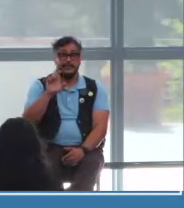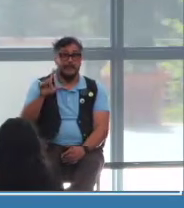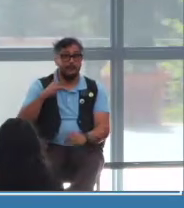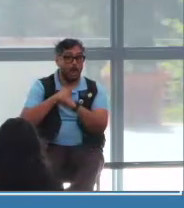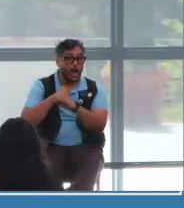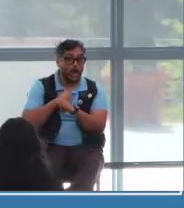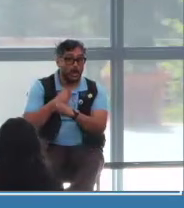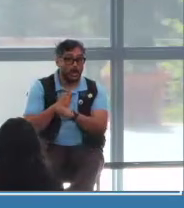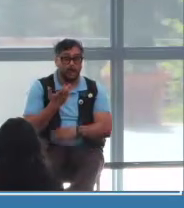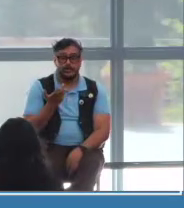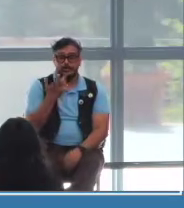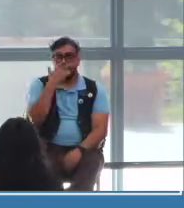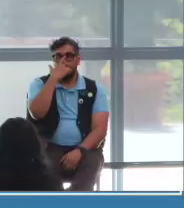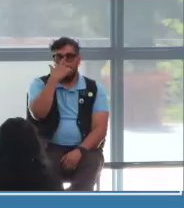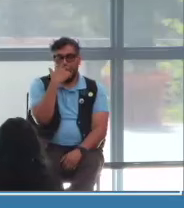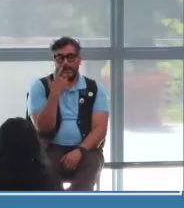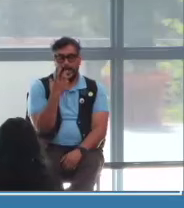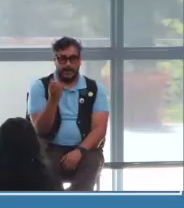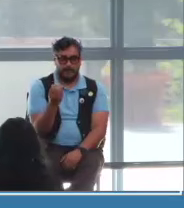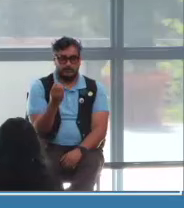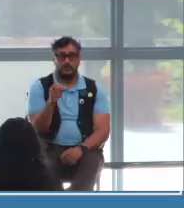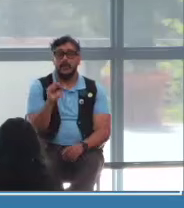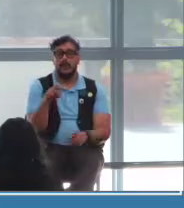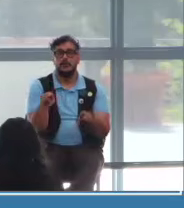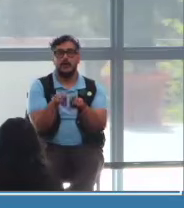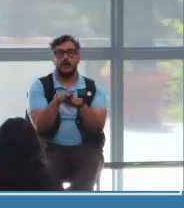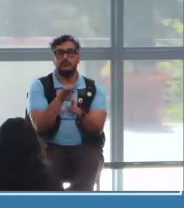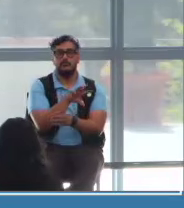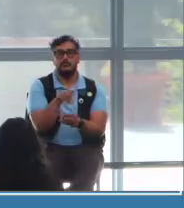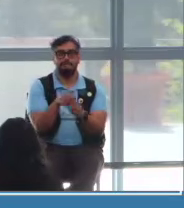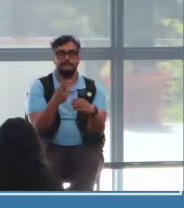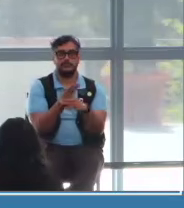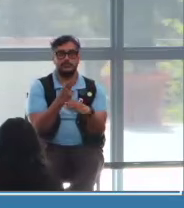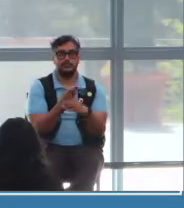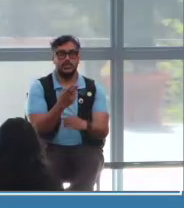blockers such as abatacept, and we can also use